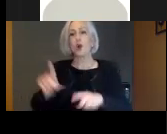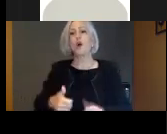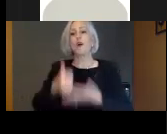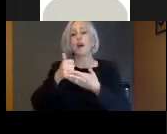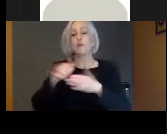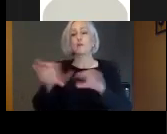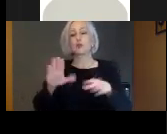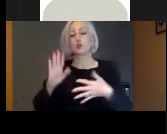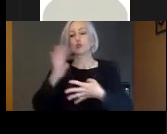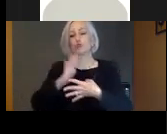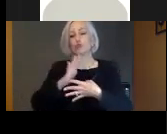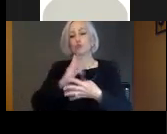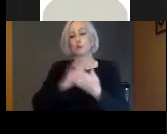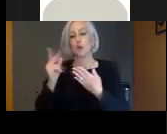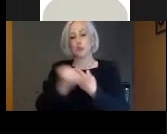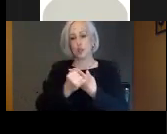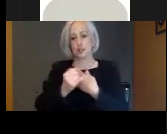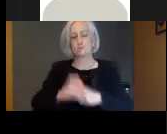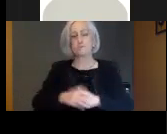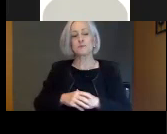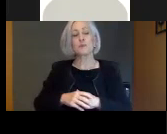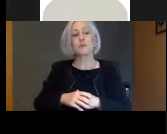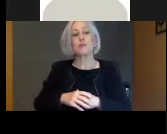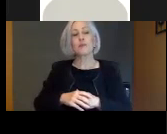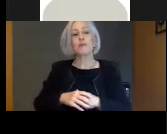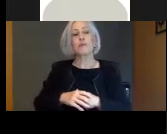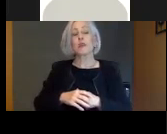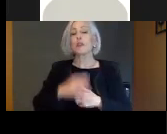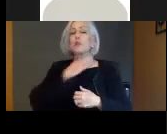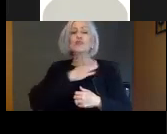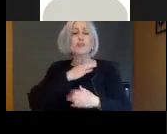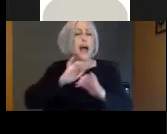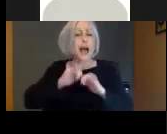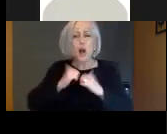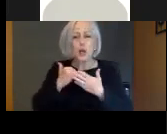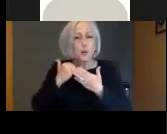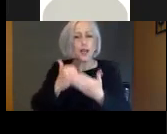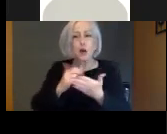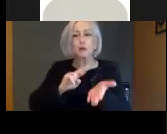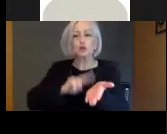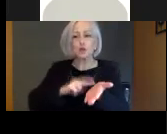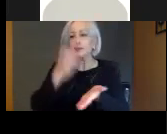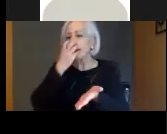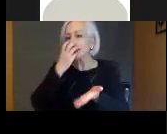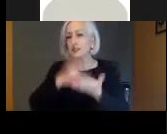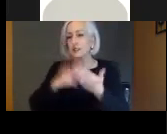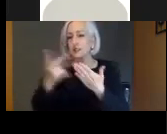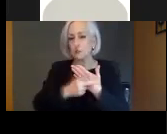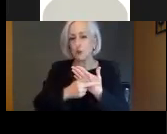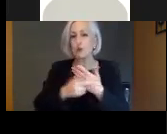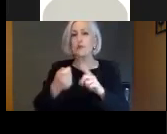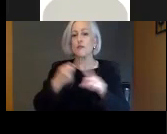project. And this was one thing too, is there ways we can help the nurse anesthesia program at